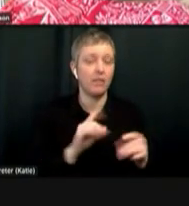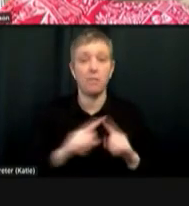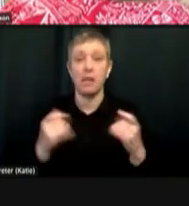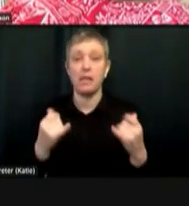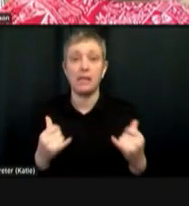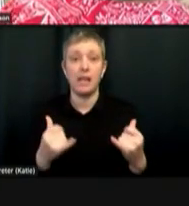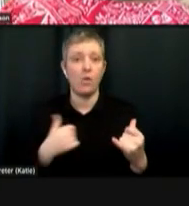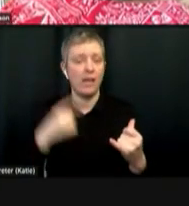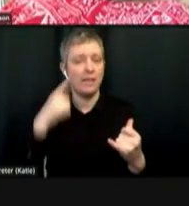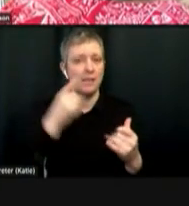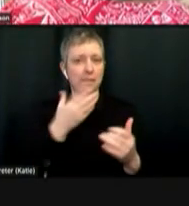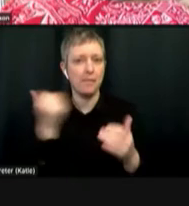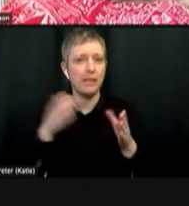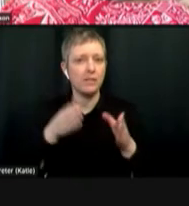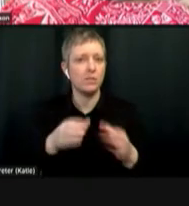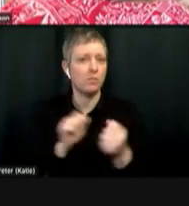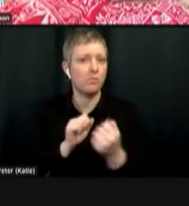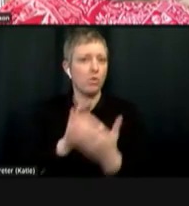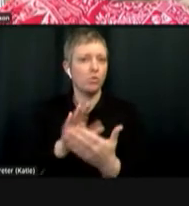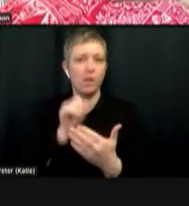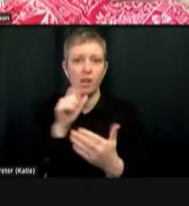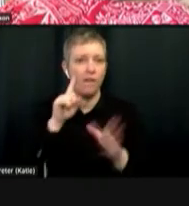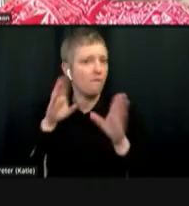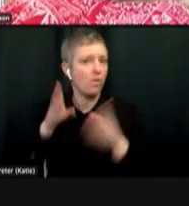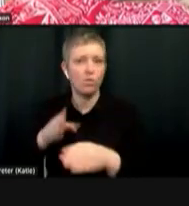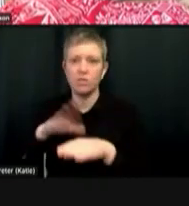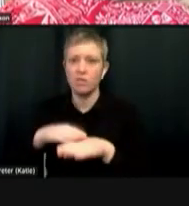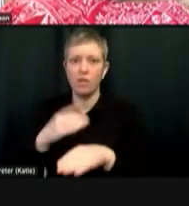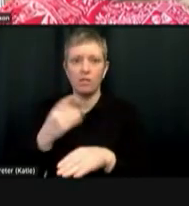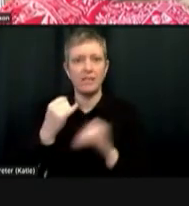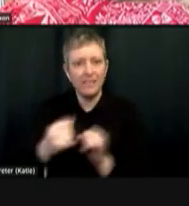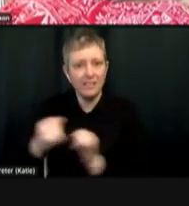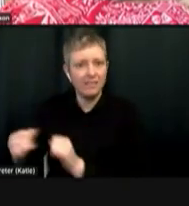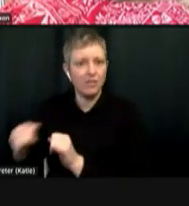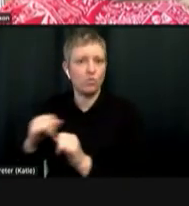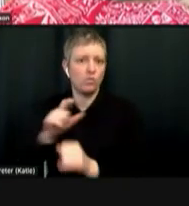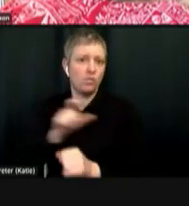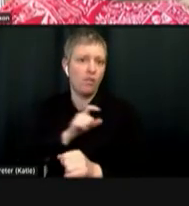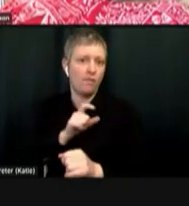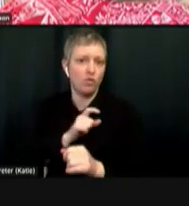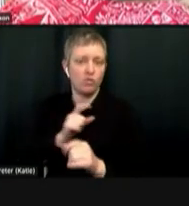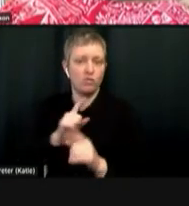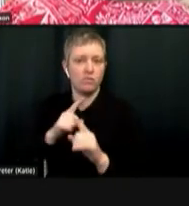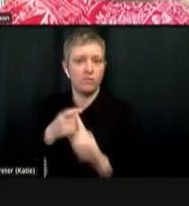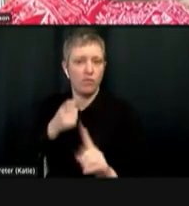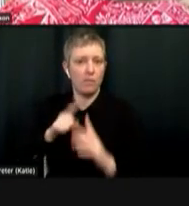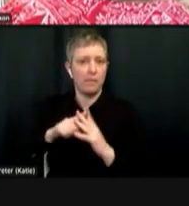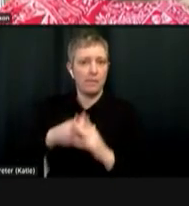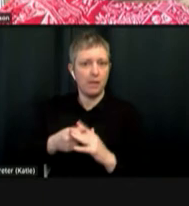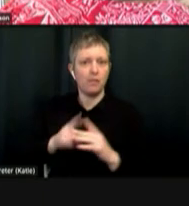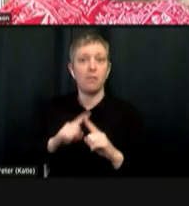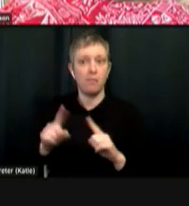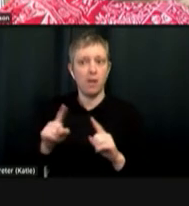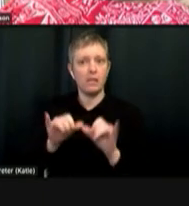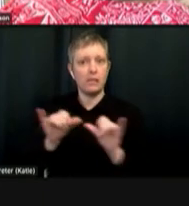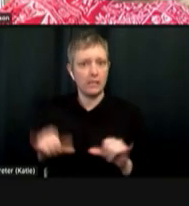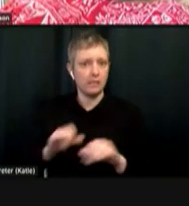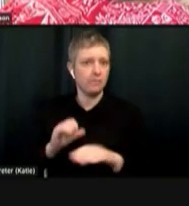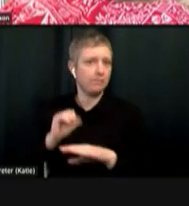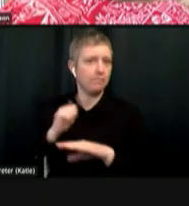away, but to get the system up and rolling and focus on units and